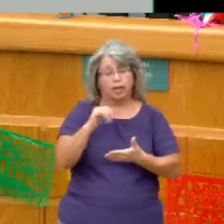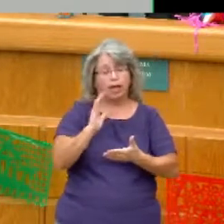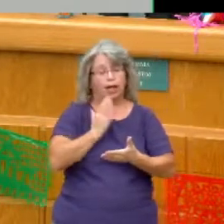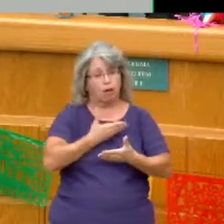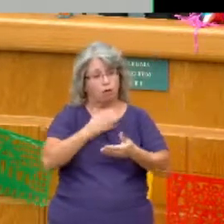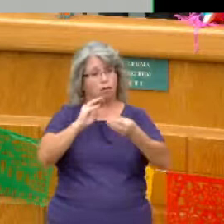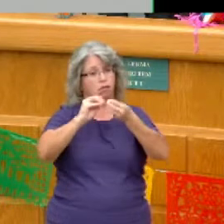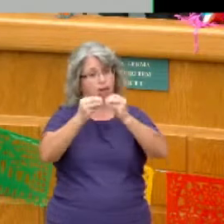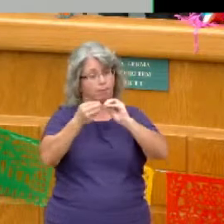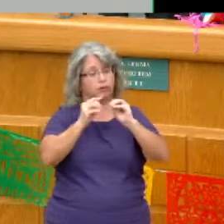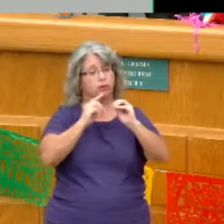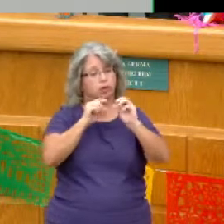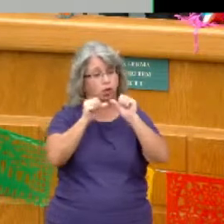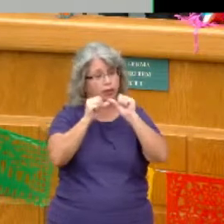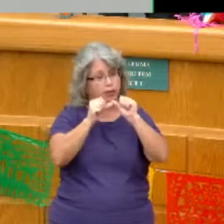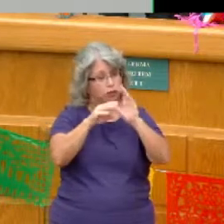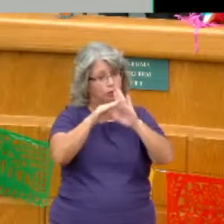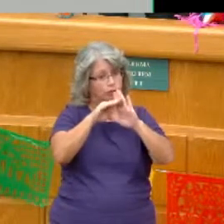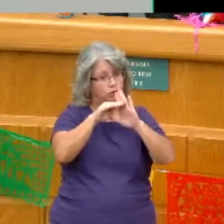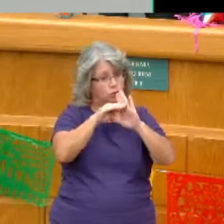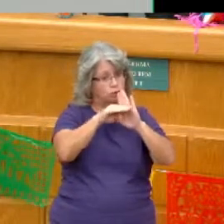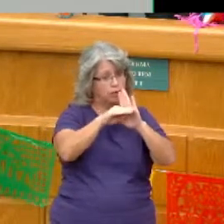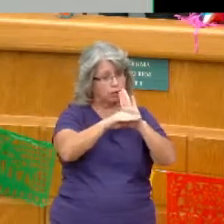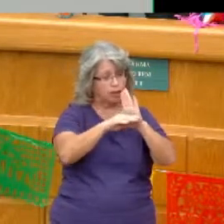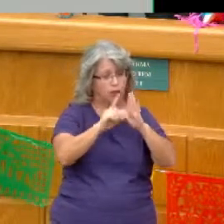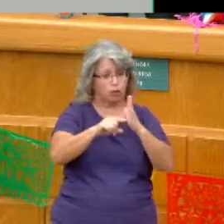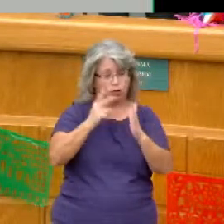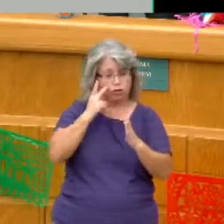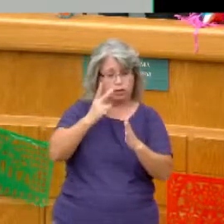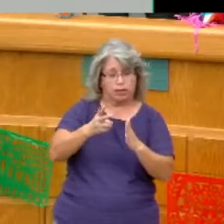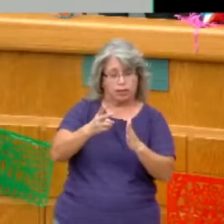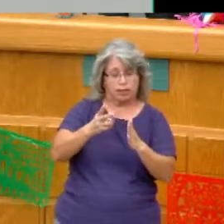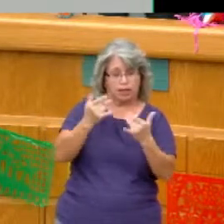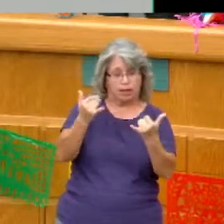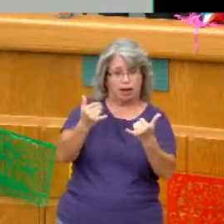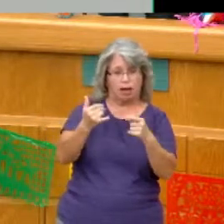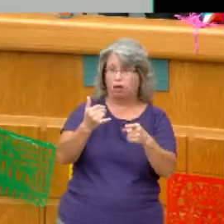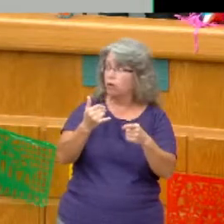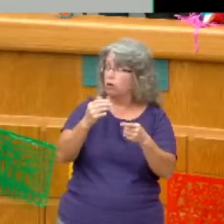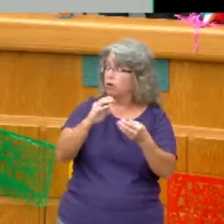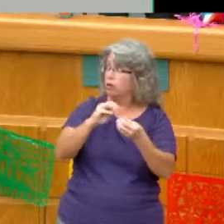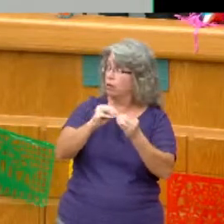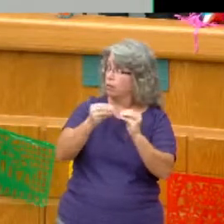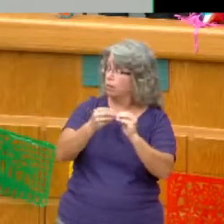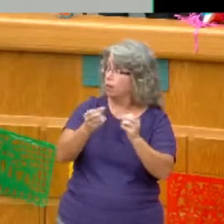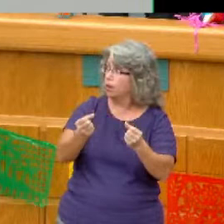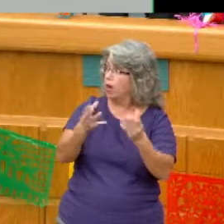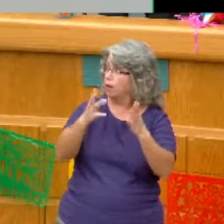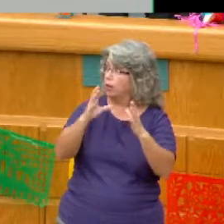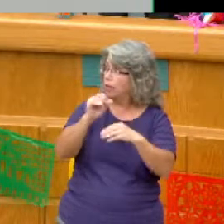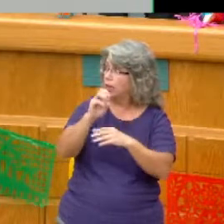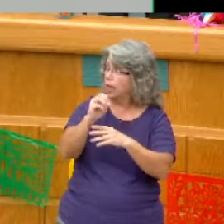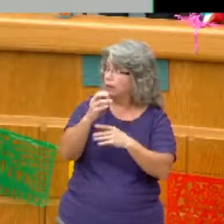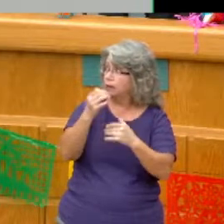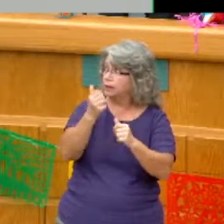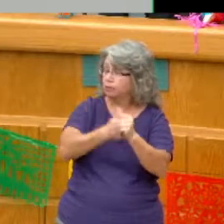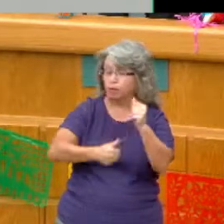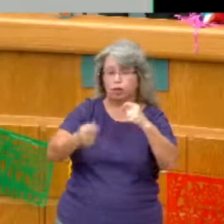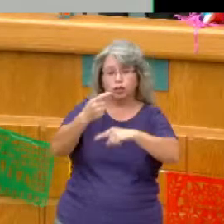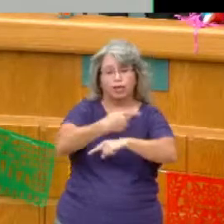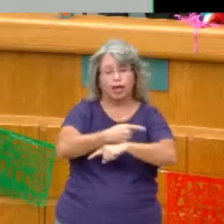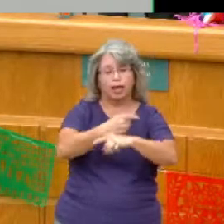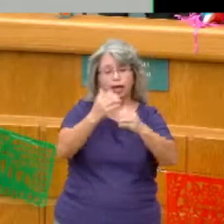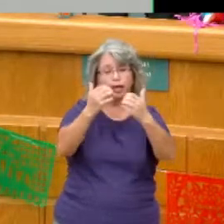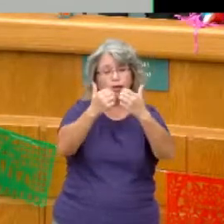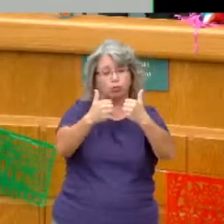to decline. What you're seeing on the screen right now are the number of new cases per day broken down by age class. That's the